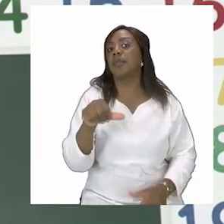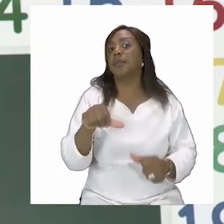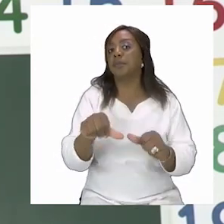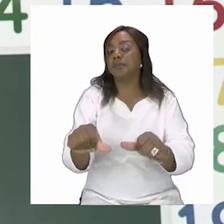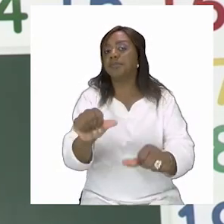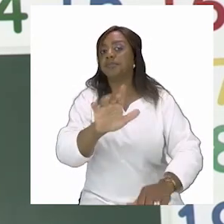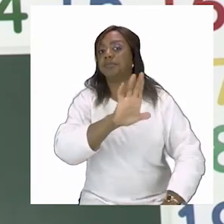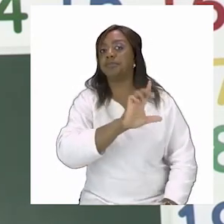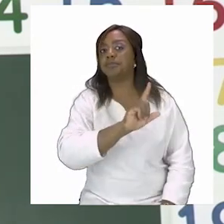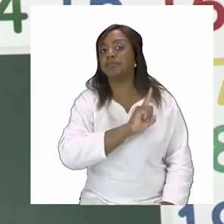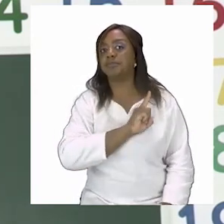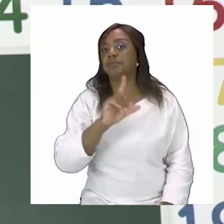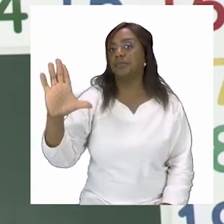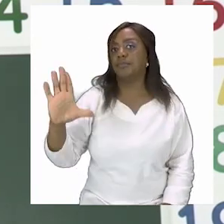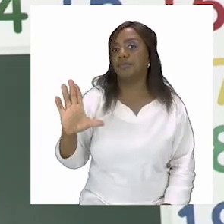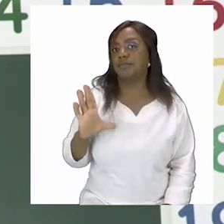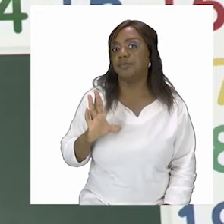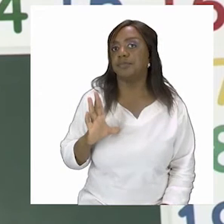14. Yes.